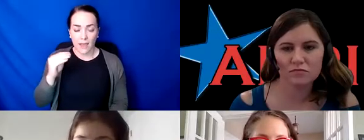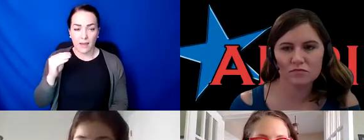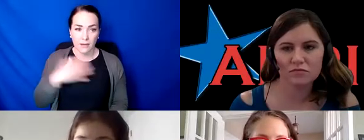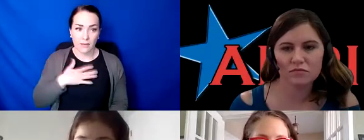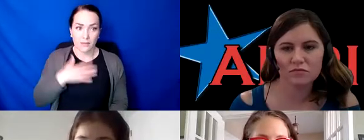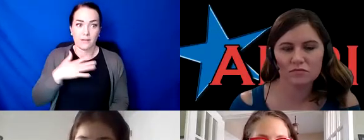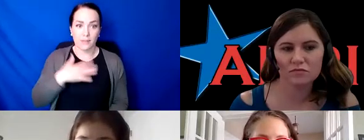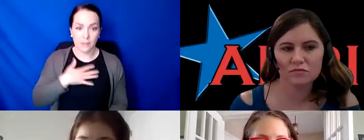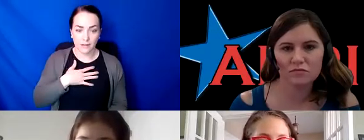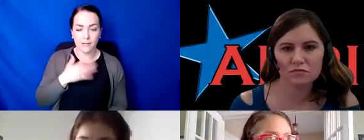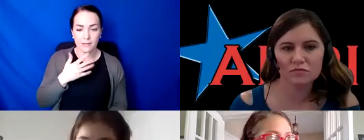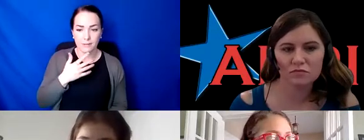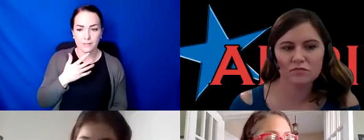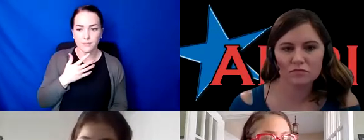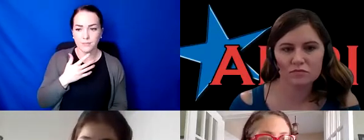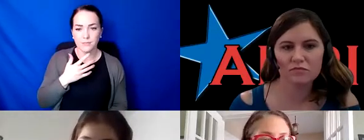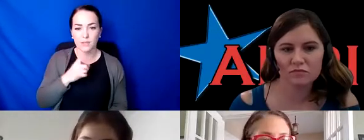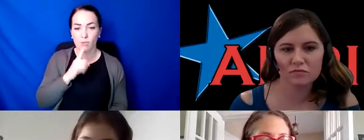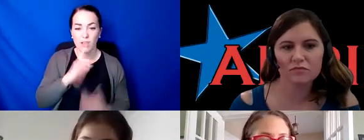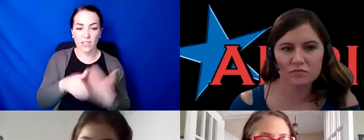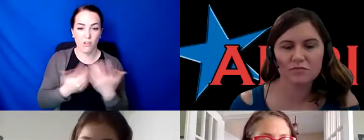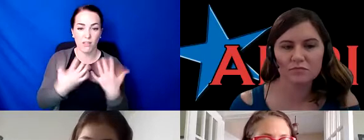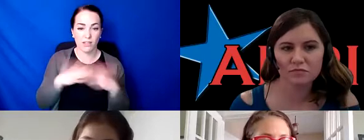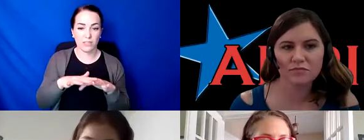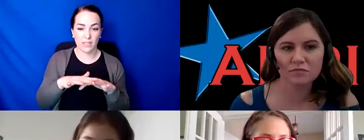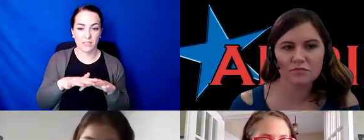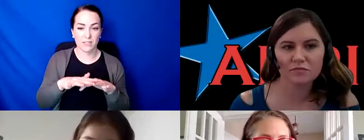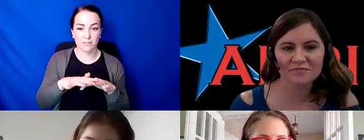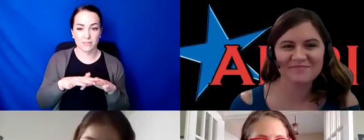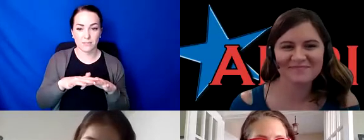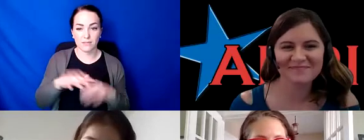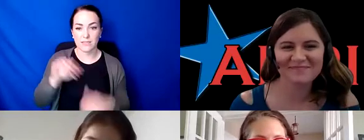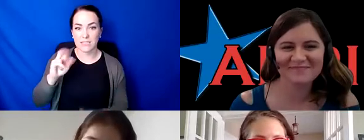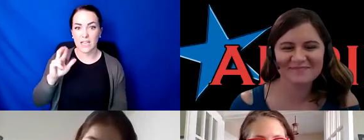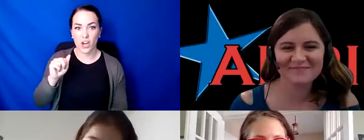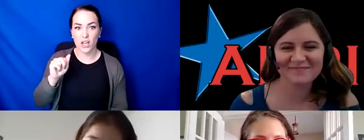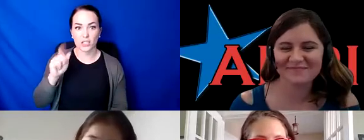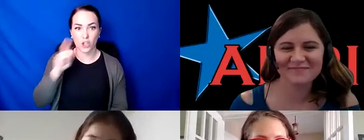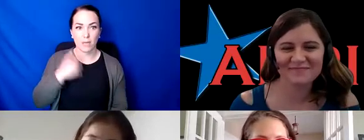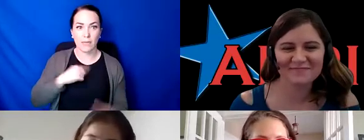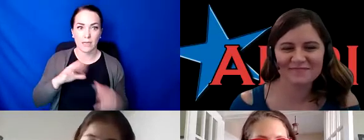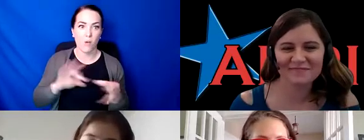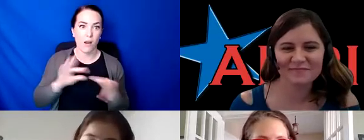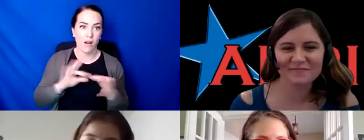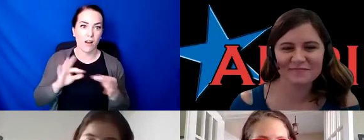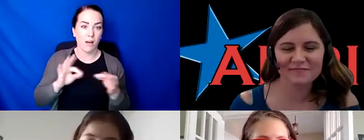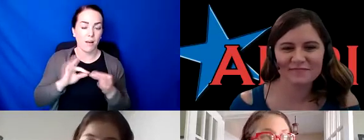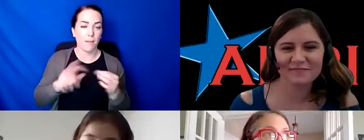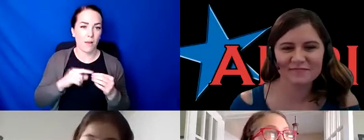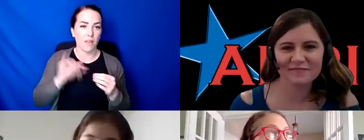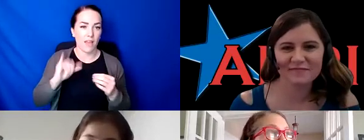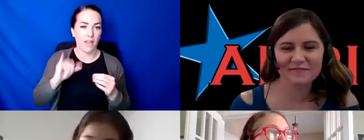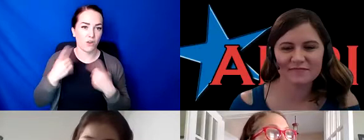all like it all intersects. Like Sierra's heard me go on and on about this forever. But yeah,